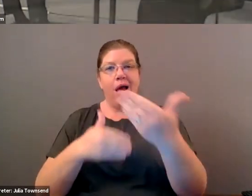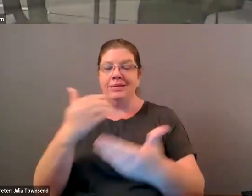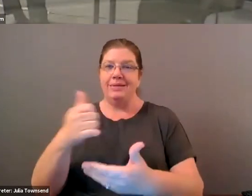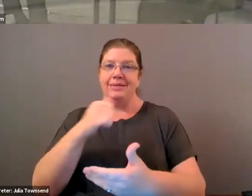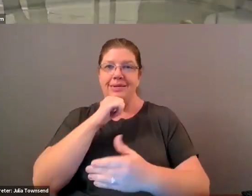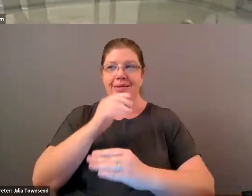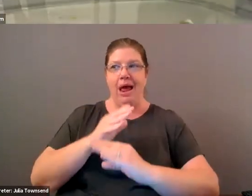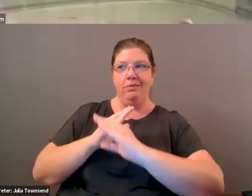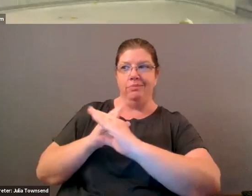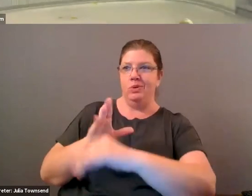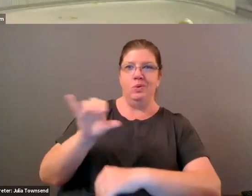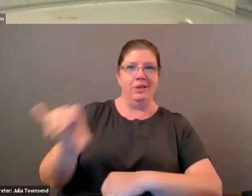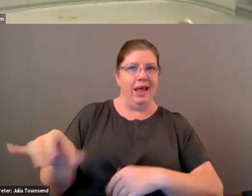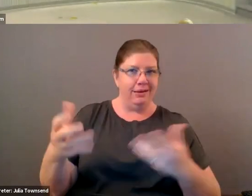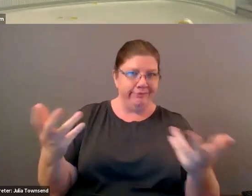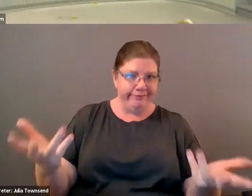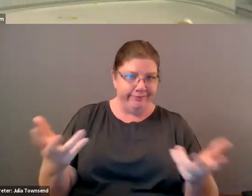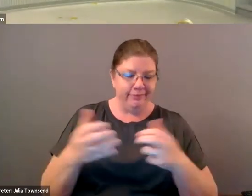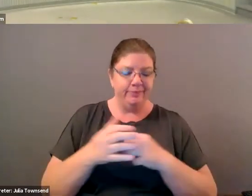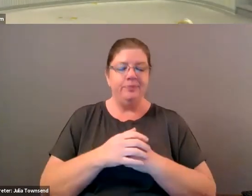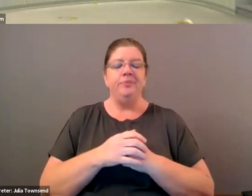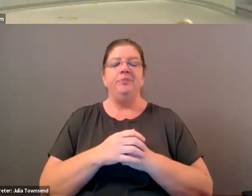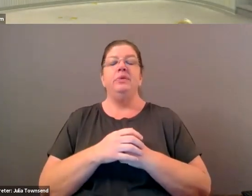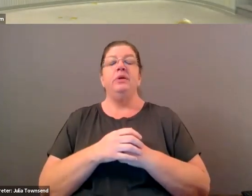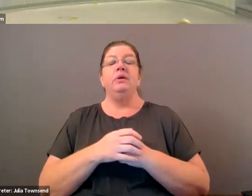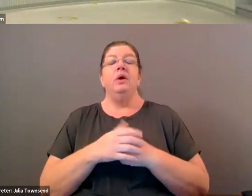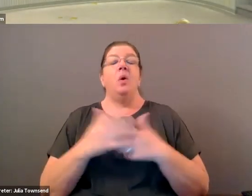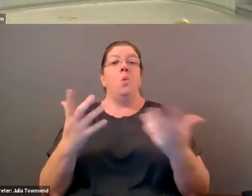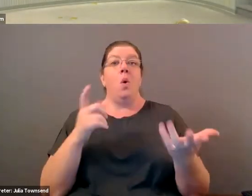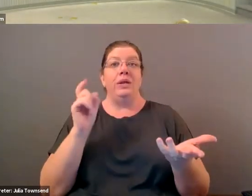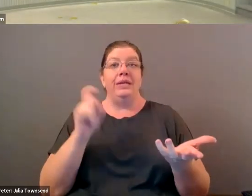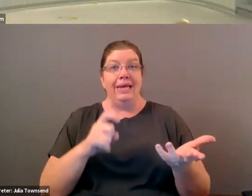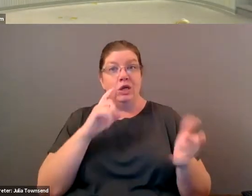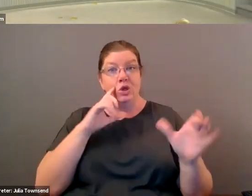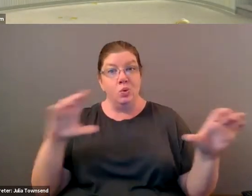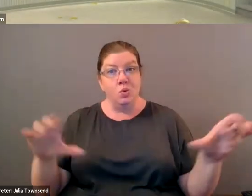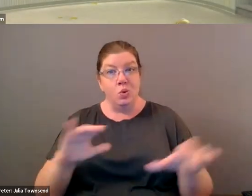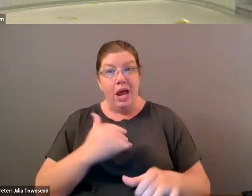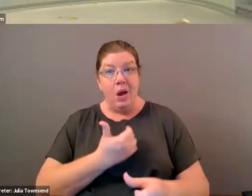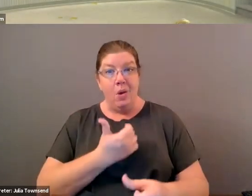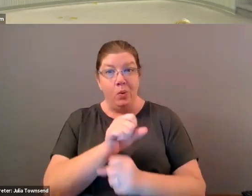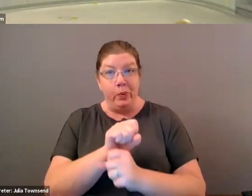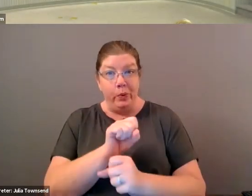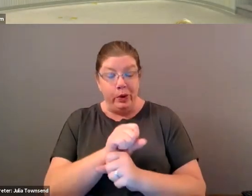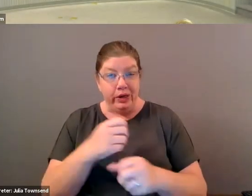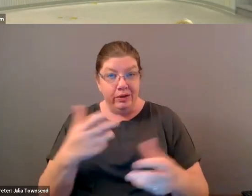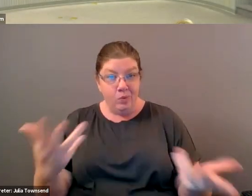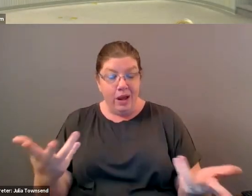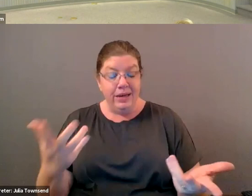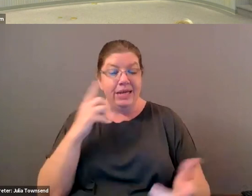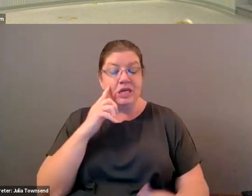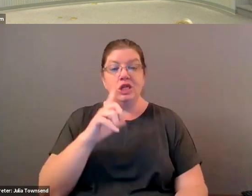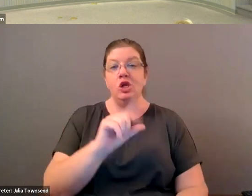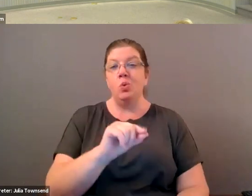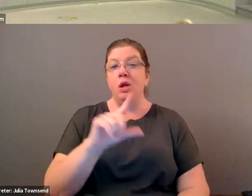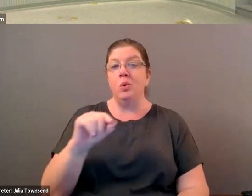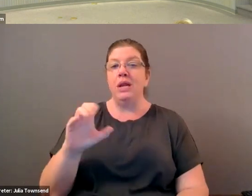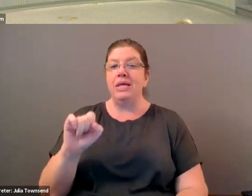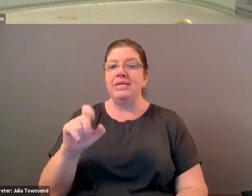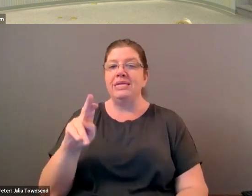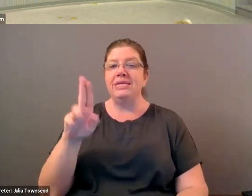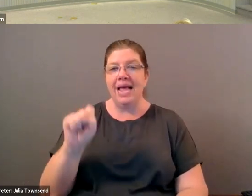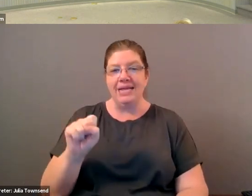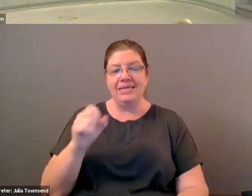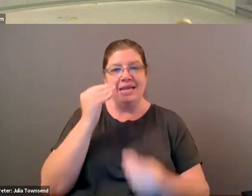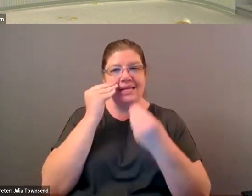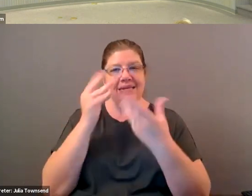that. What we need in order to conduct our work is the 2020 census data, which in